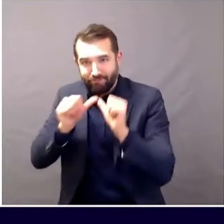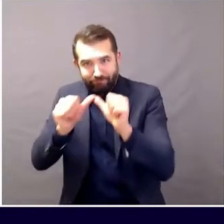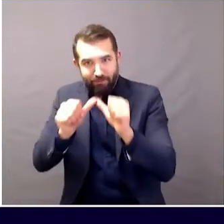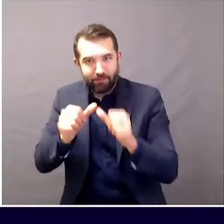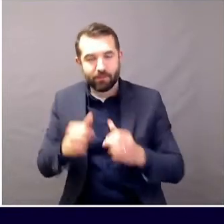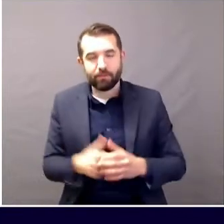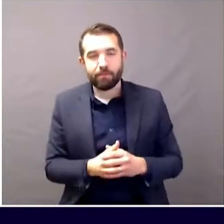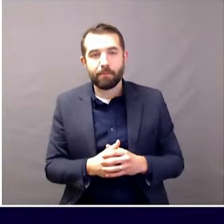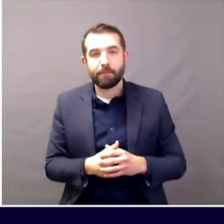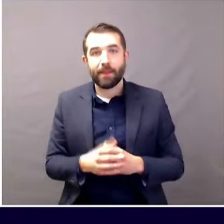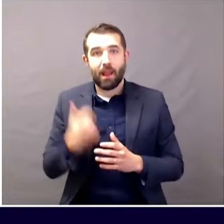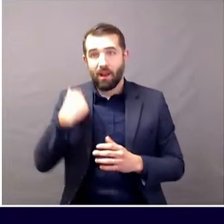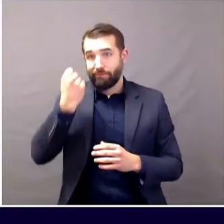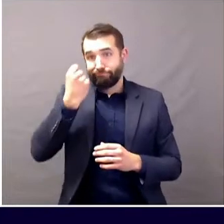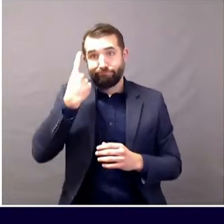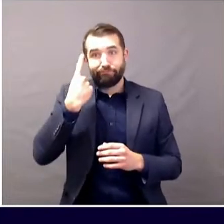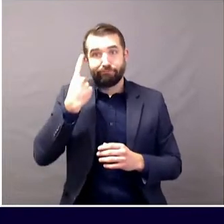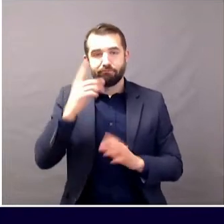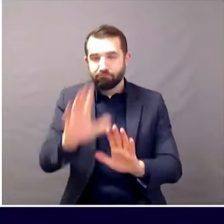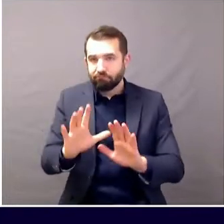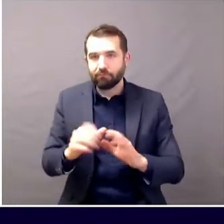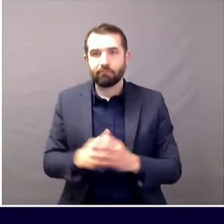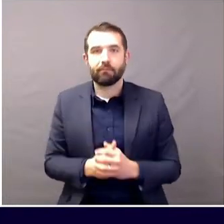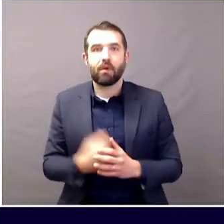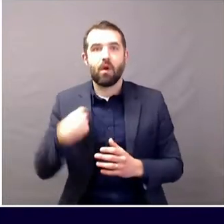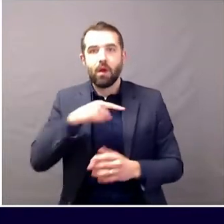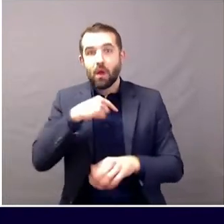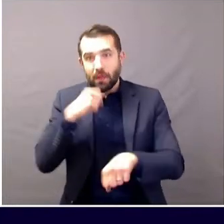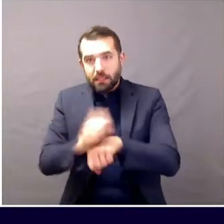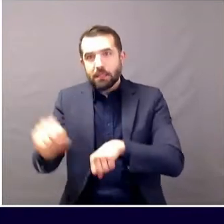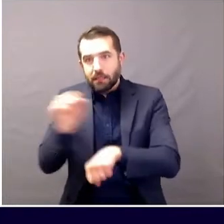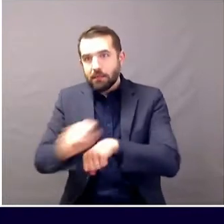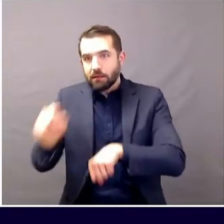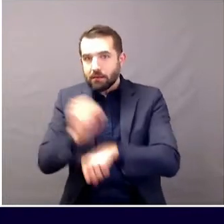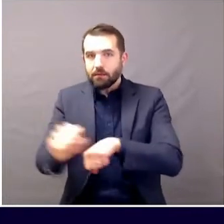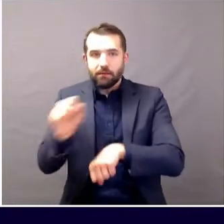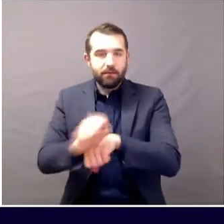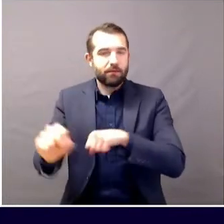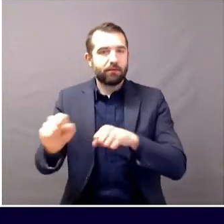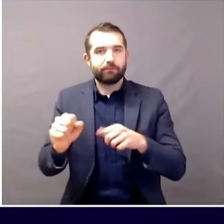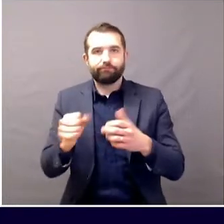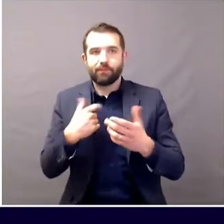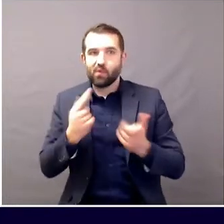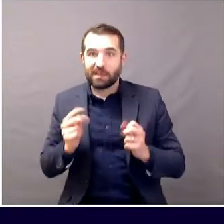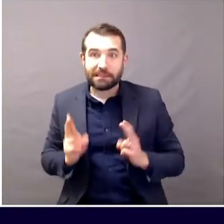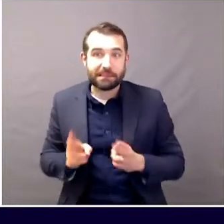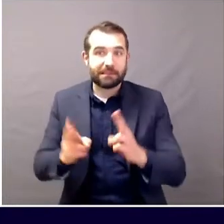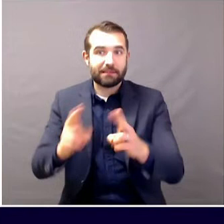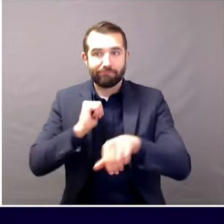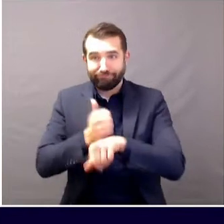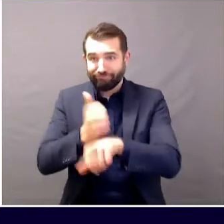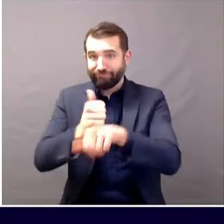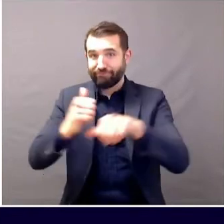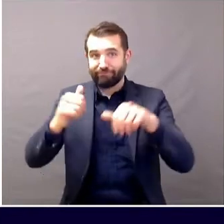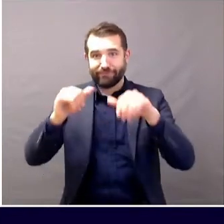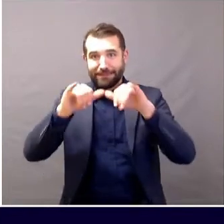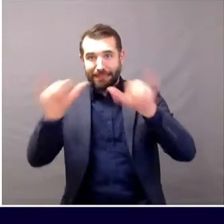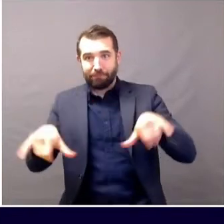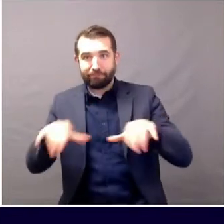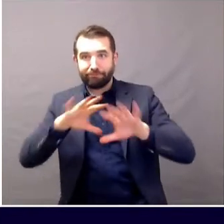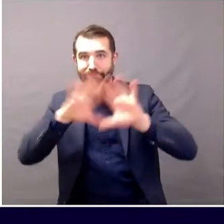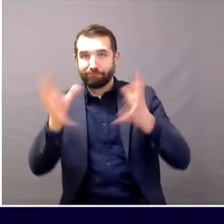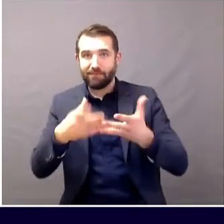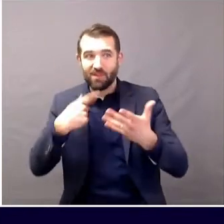and I get that. We are working as quickly as we can to set up an efficient system whereby those healthcare